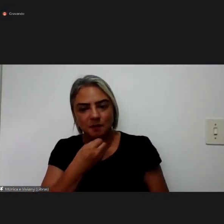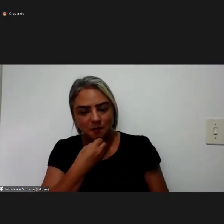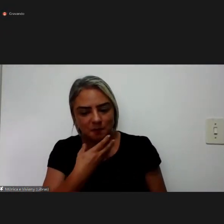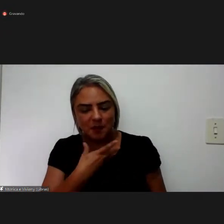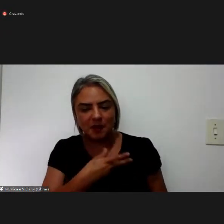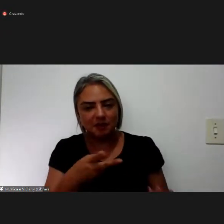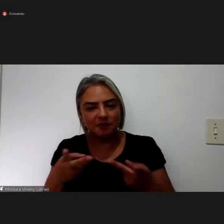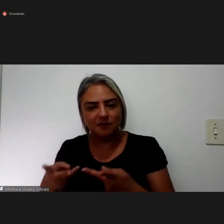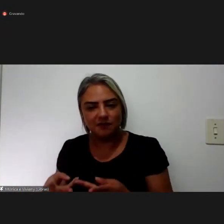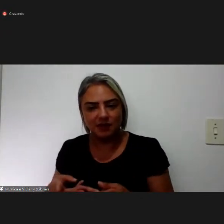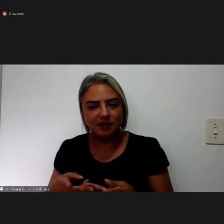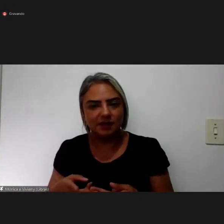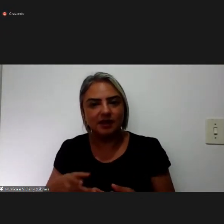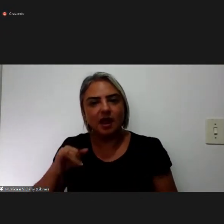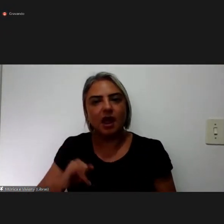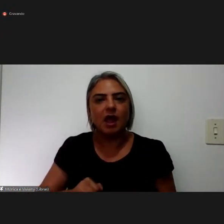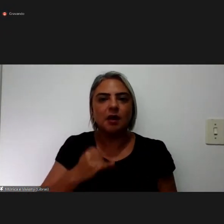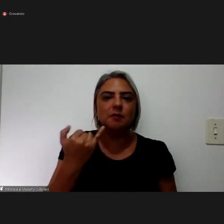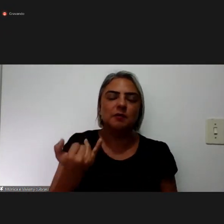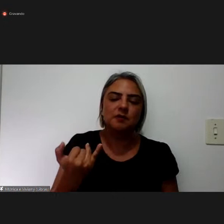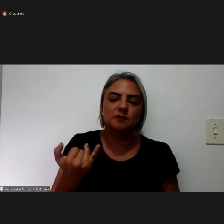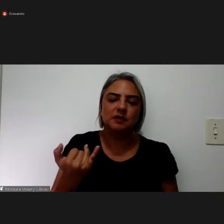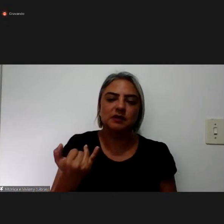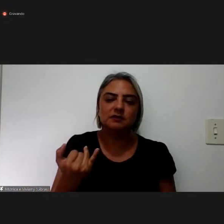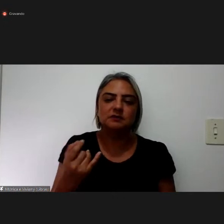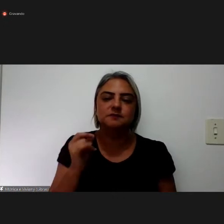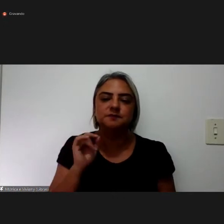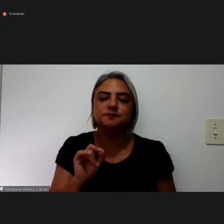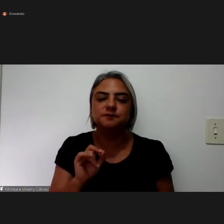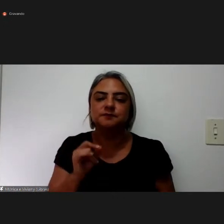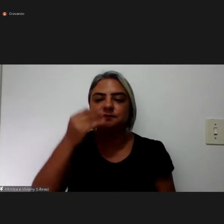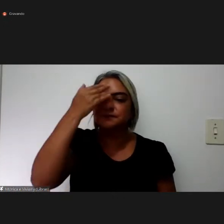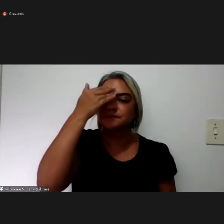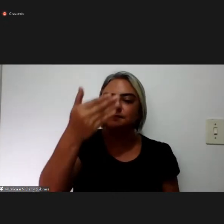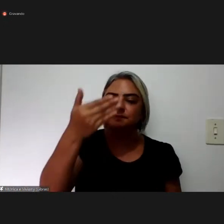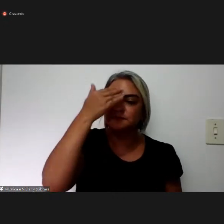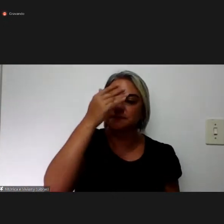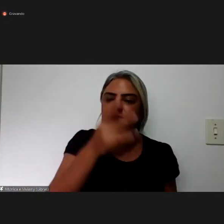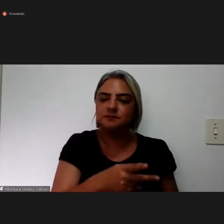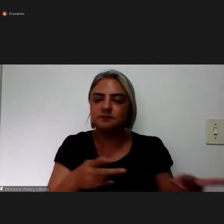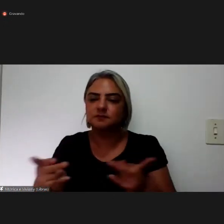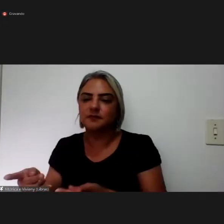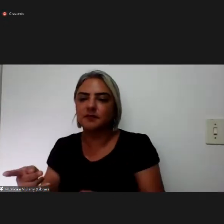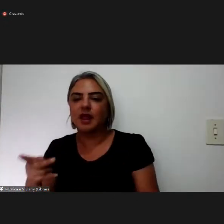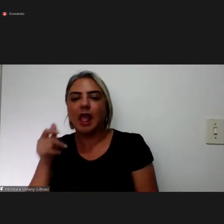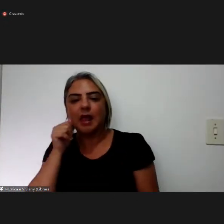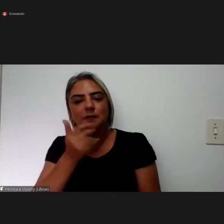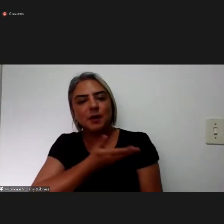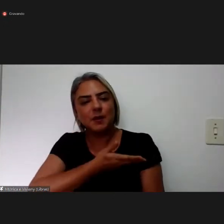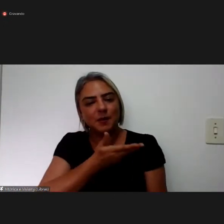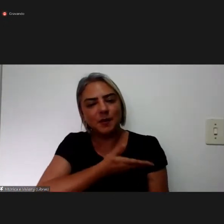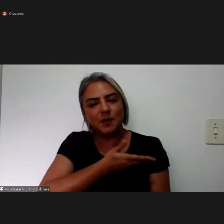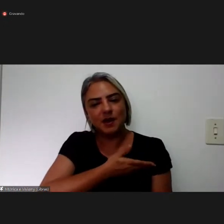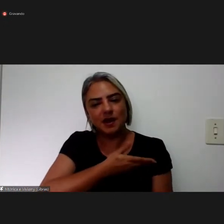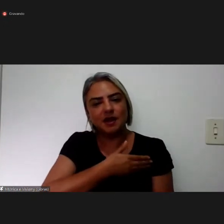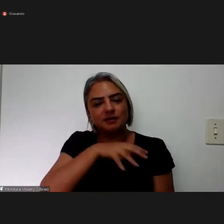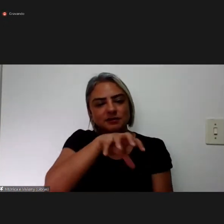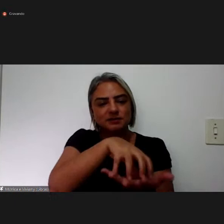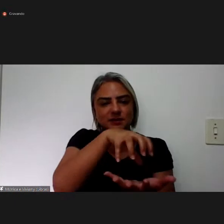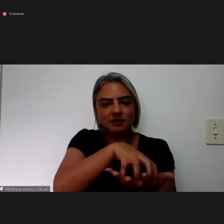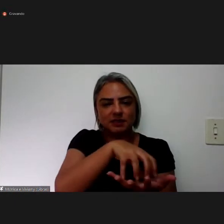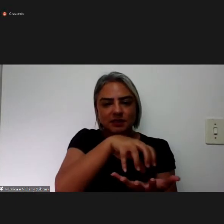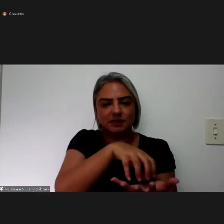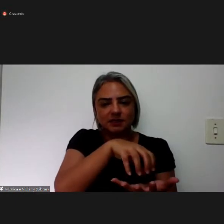Brazilians like us are very welcome, enjoy. And I would like to thank the invitation from